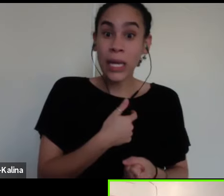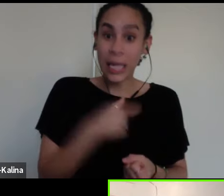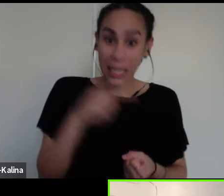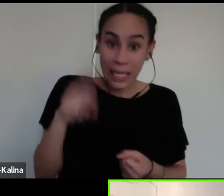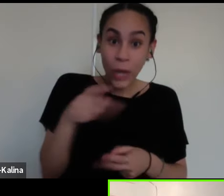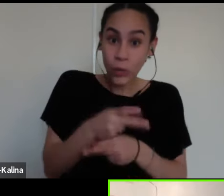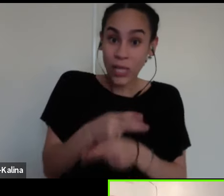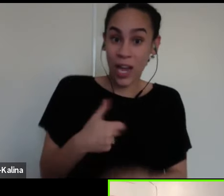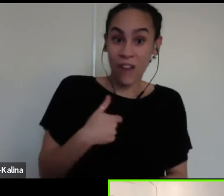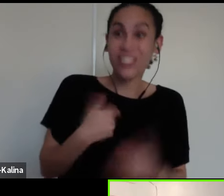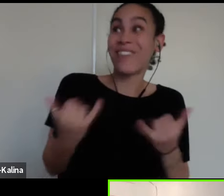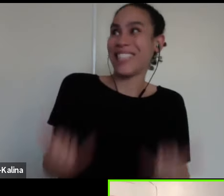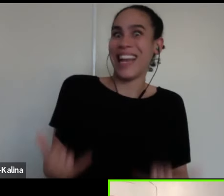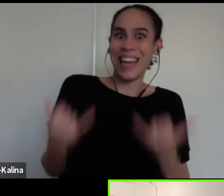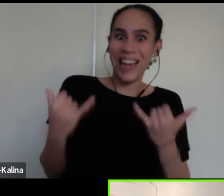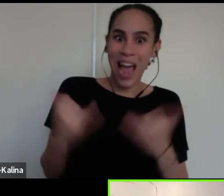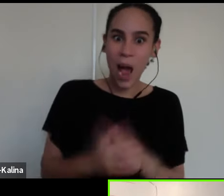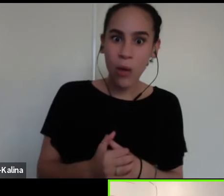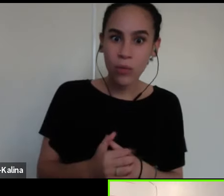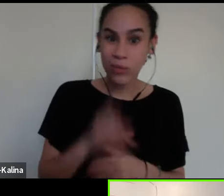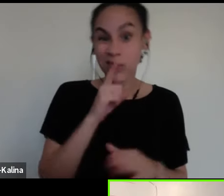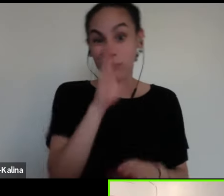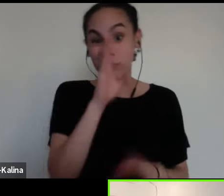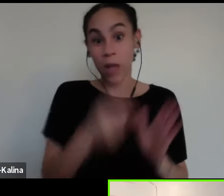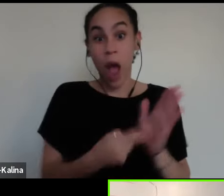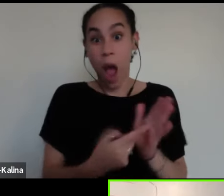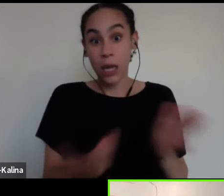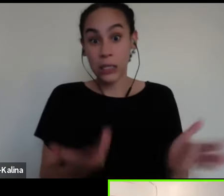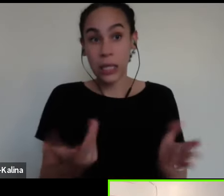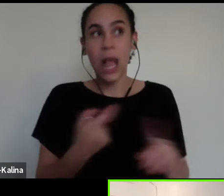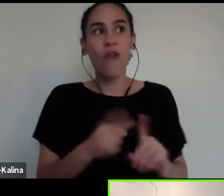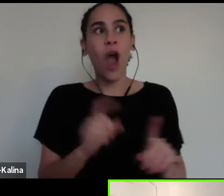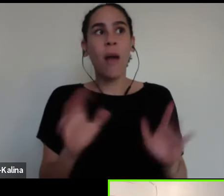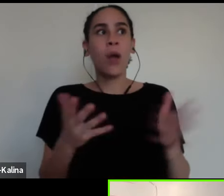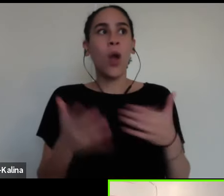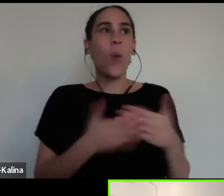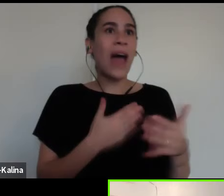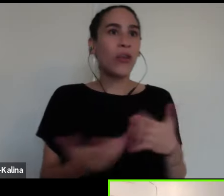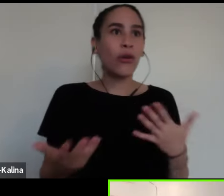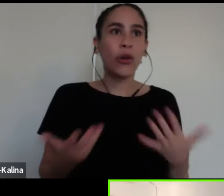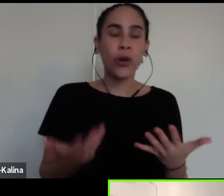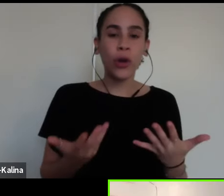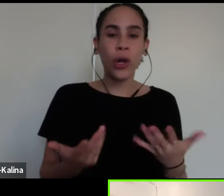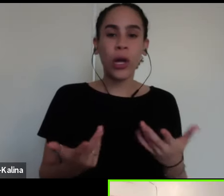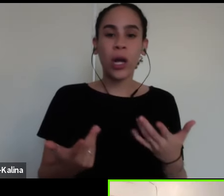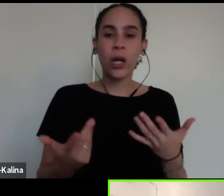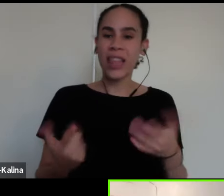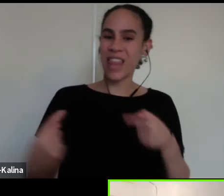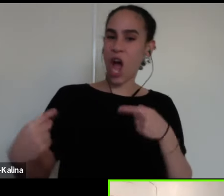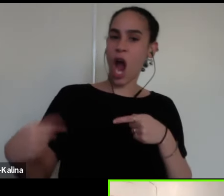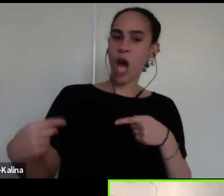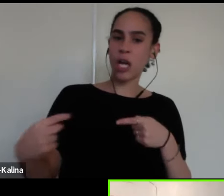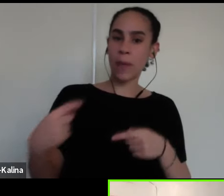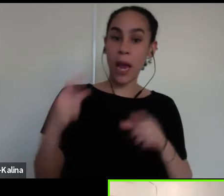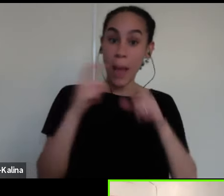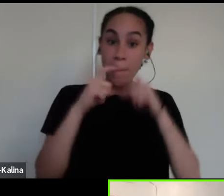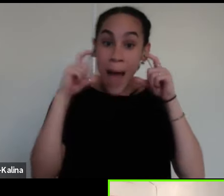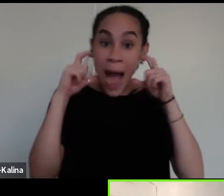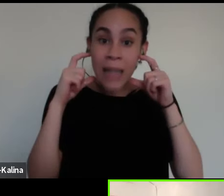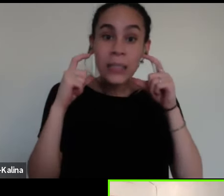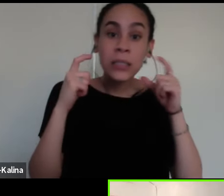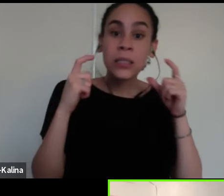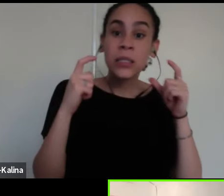Like, honestly, let's just, from whether it's the argument of wearing a mask, or the argument of